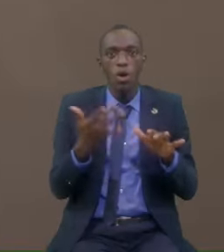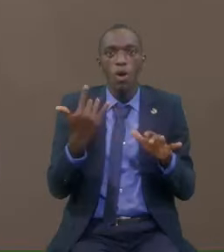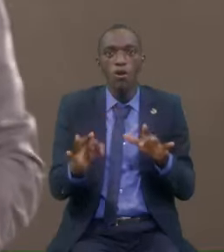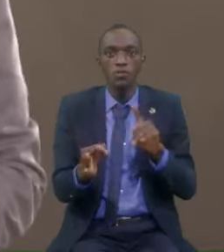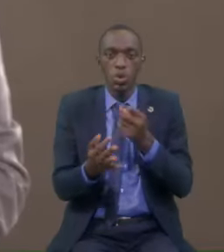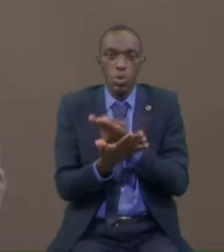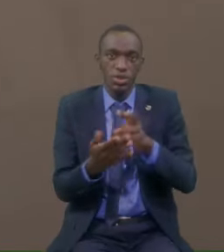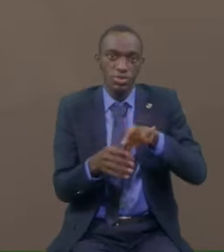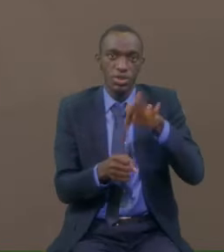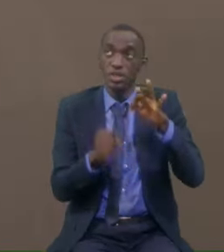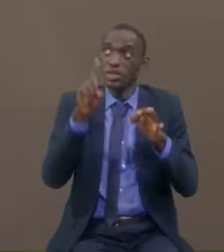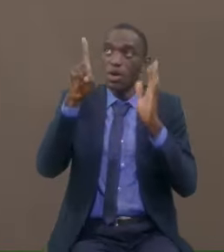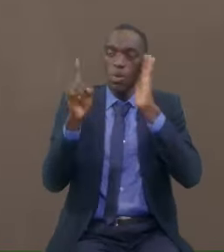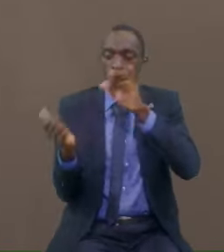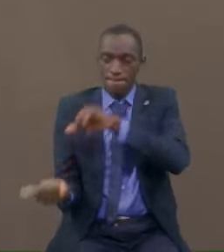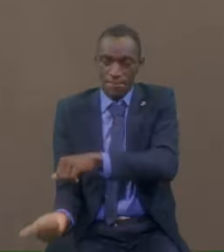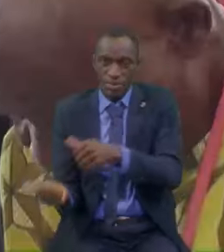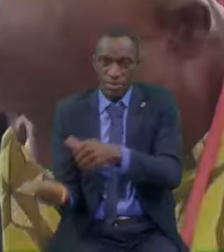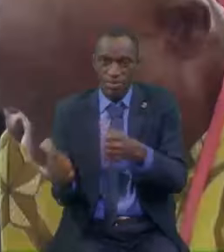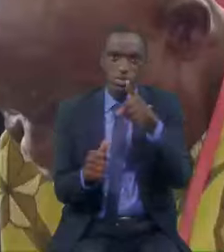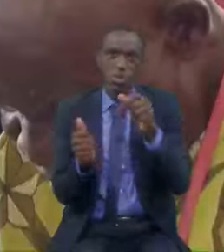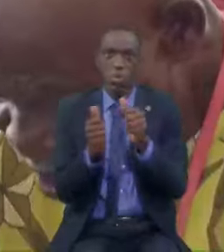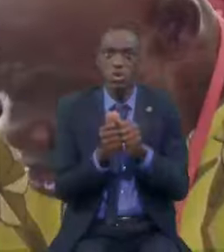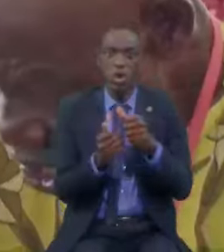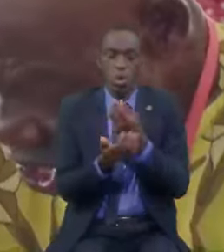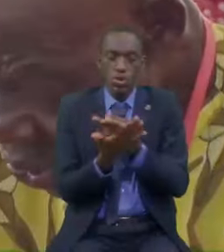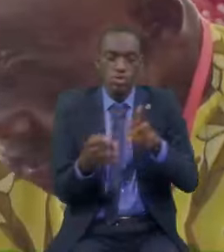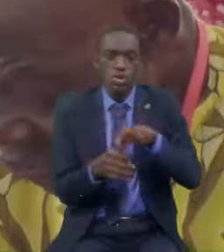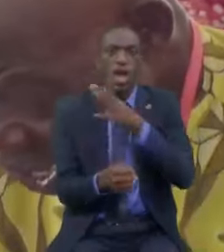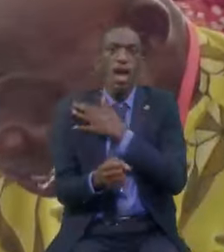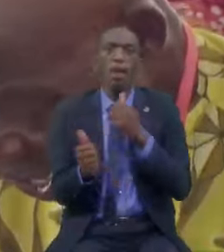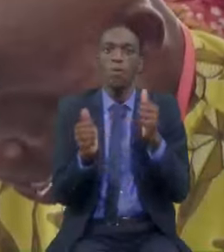and with fire. Somebody says, and with fire.